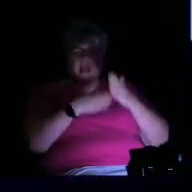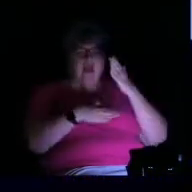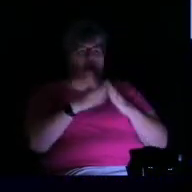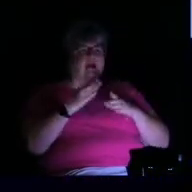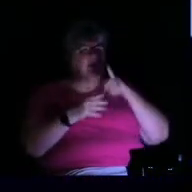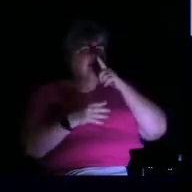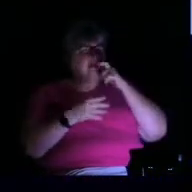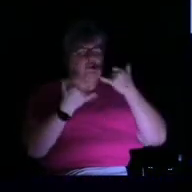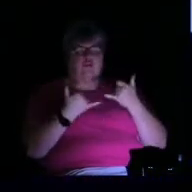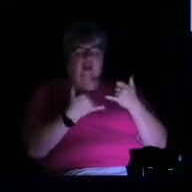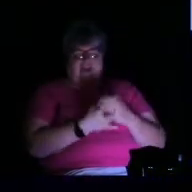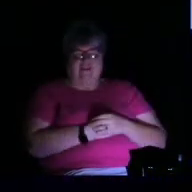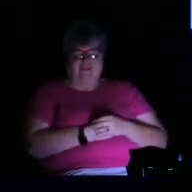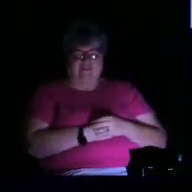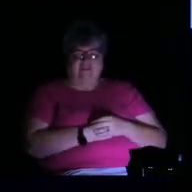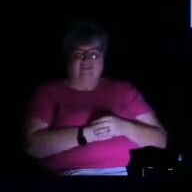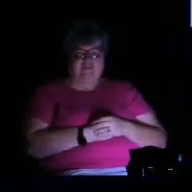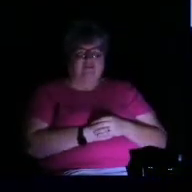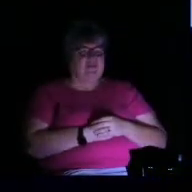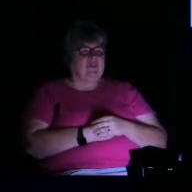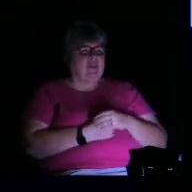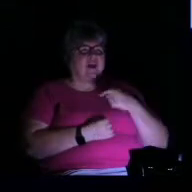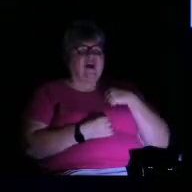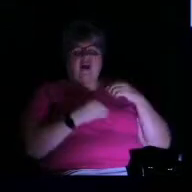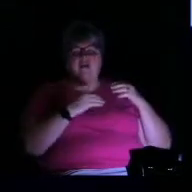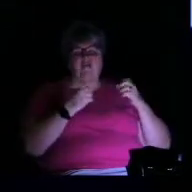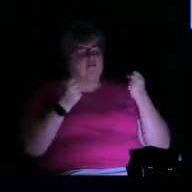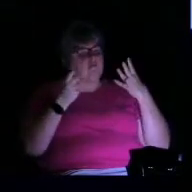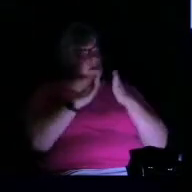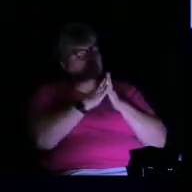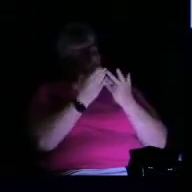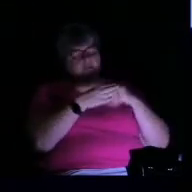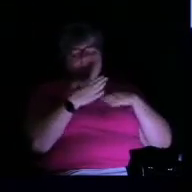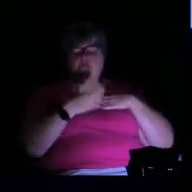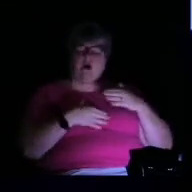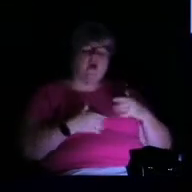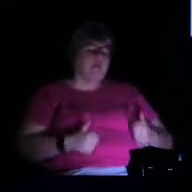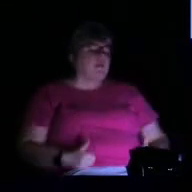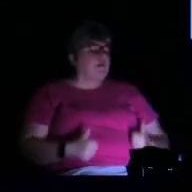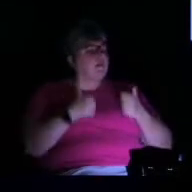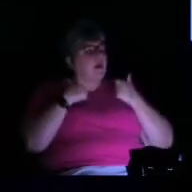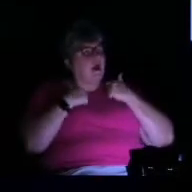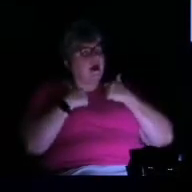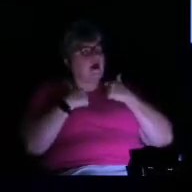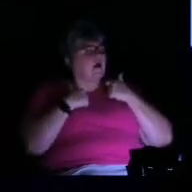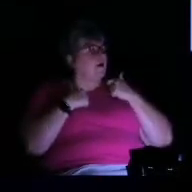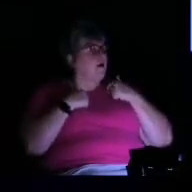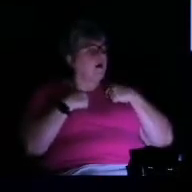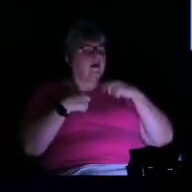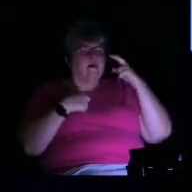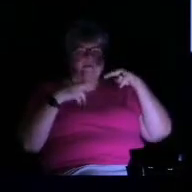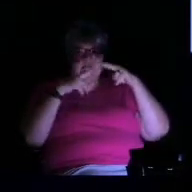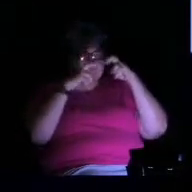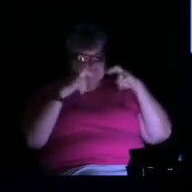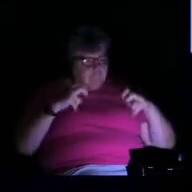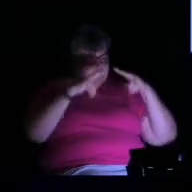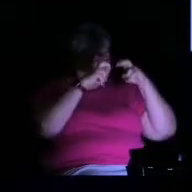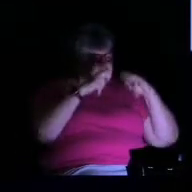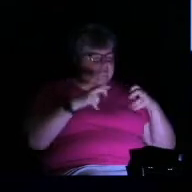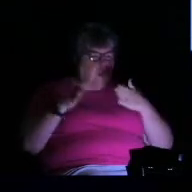that's good right there. I got stacks of books in my life that I got to order through, look through and organize. I've been